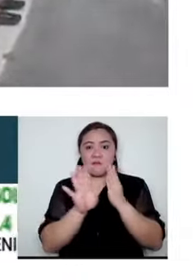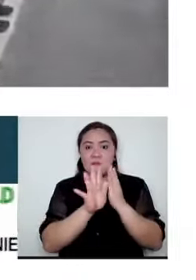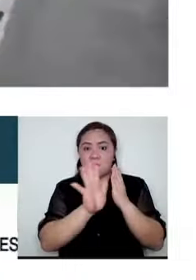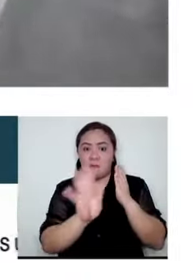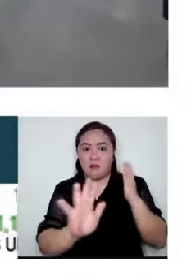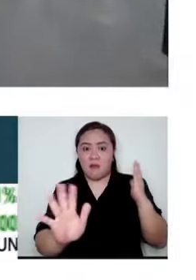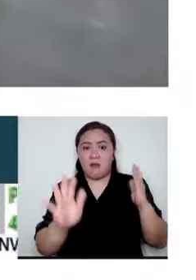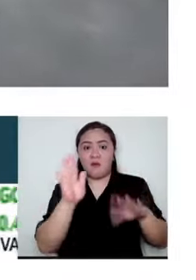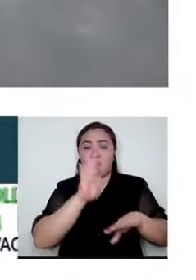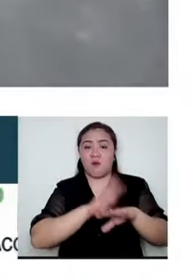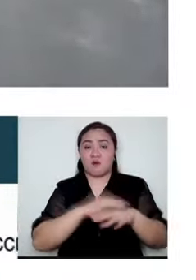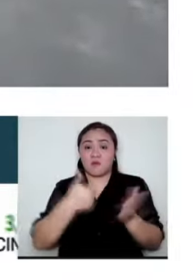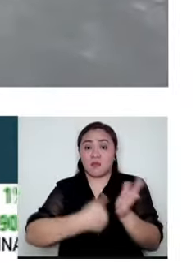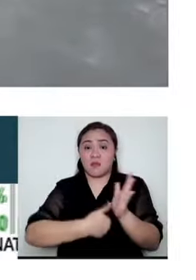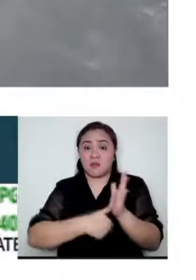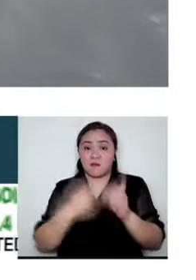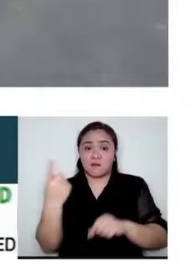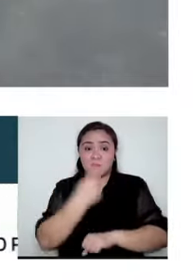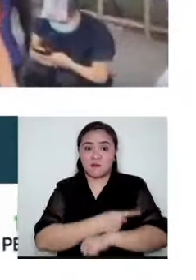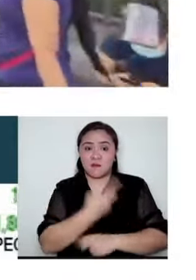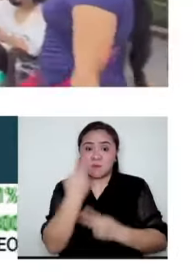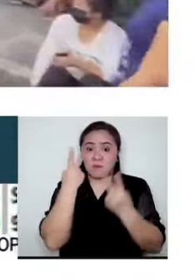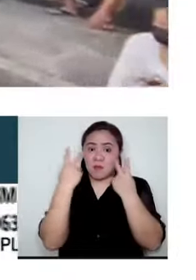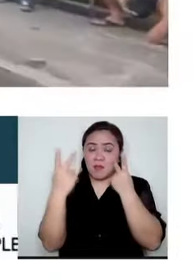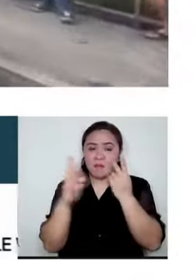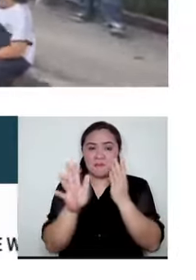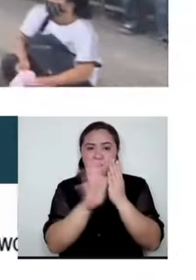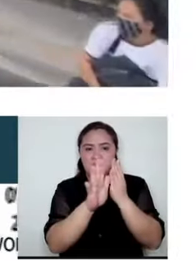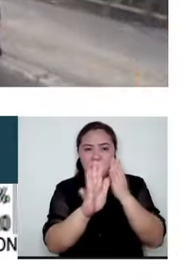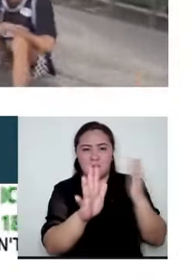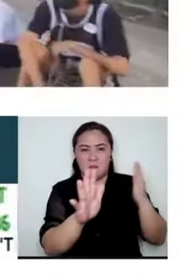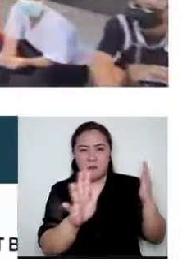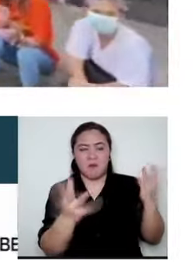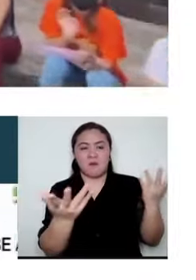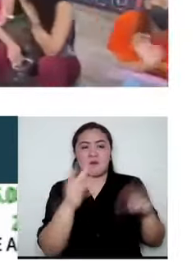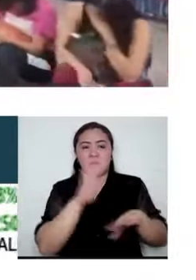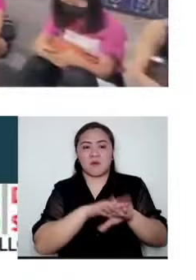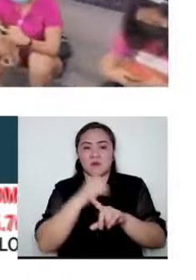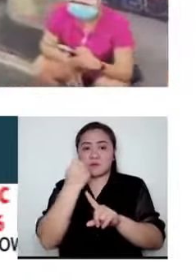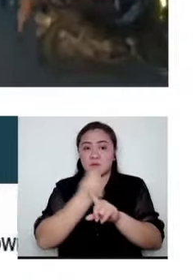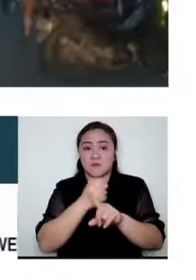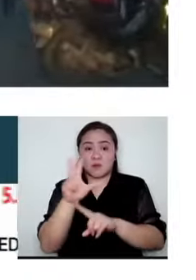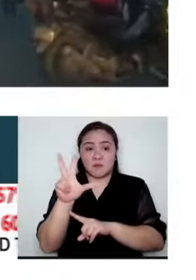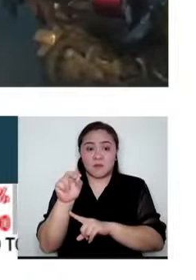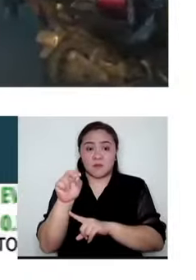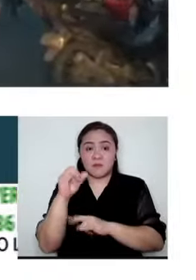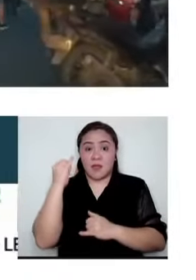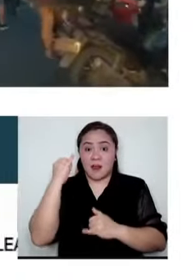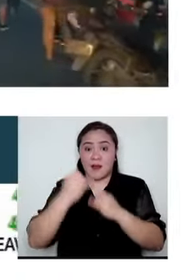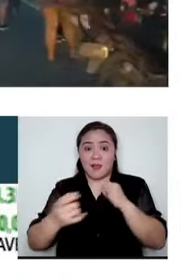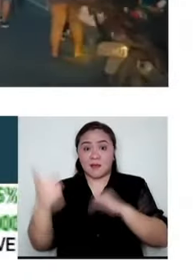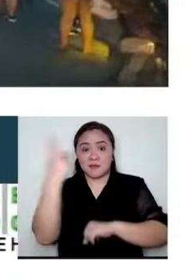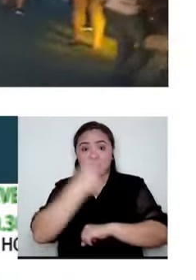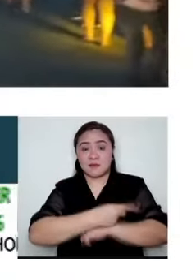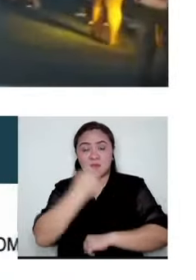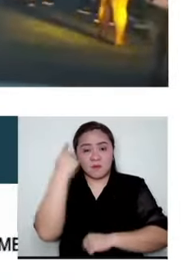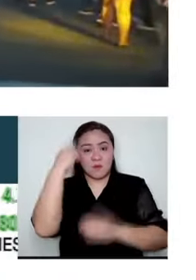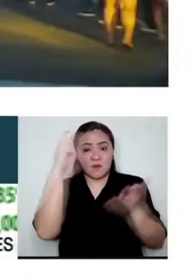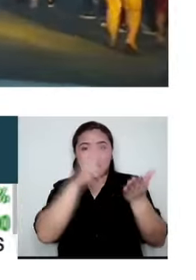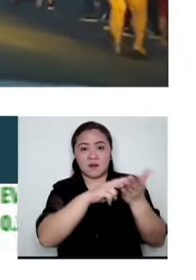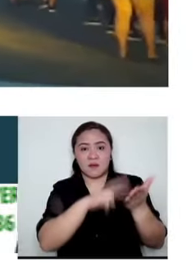election day. I foresee long lines come September 30, which is the last day for registration.